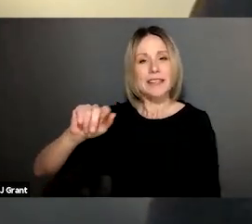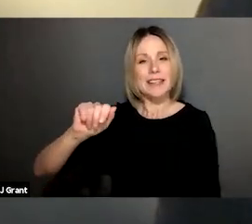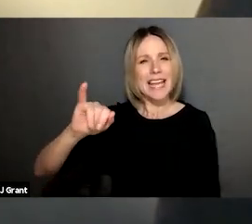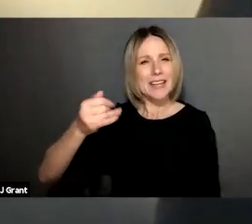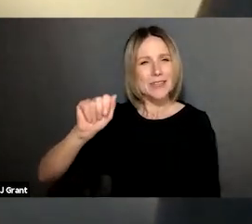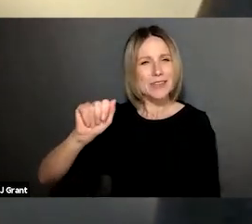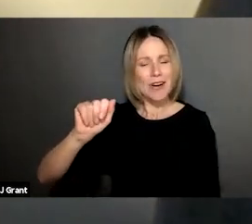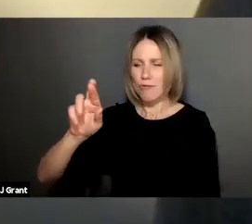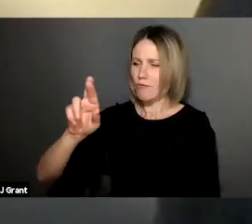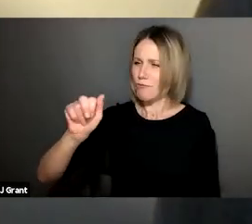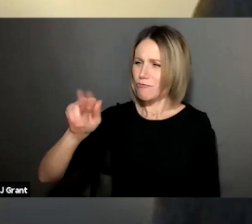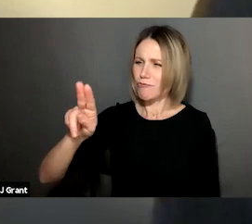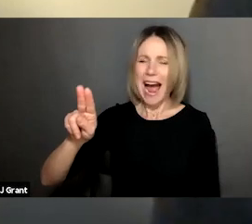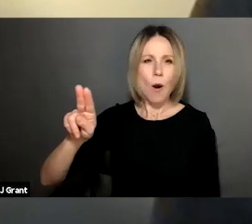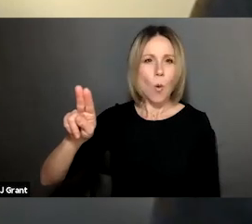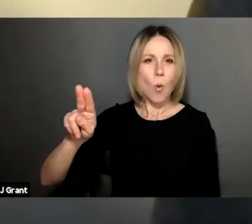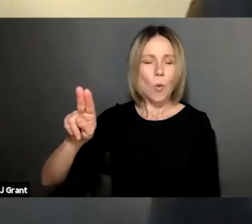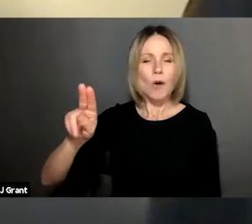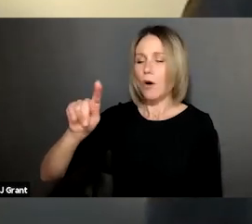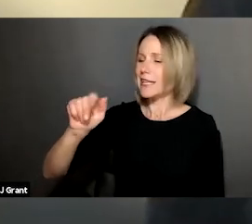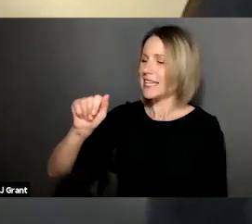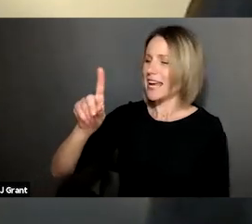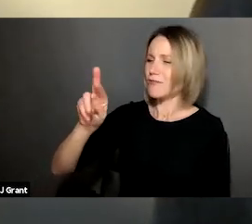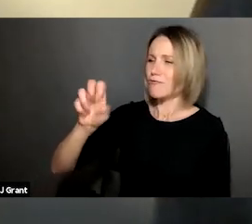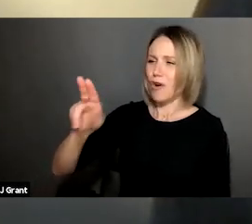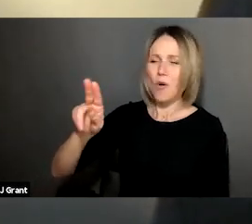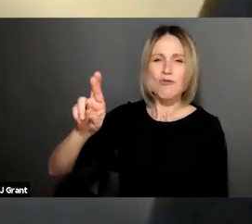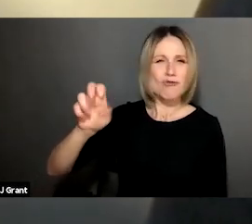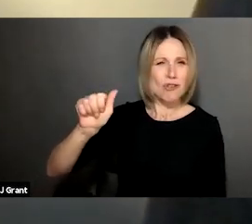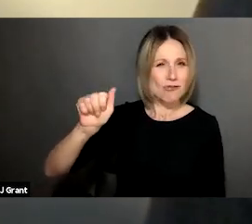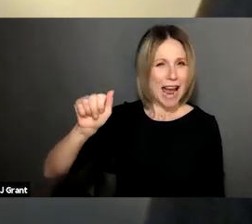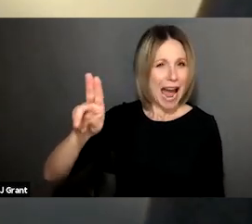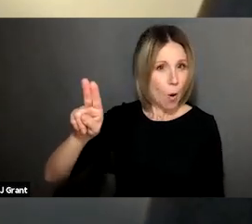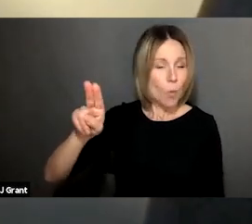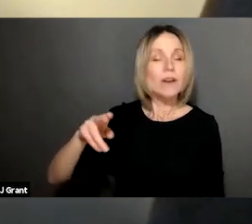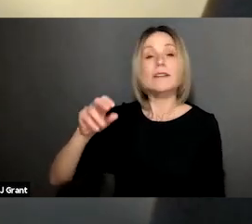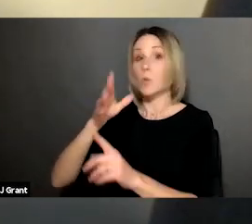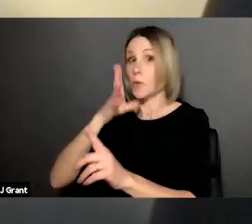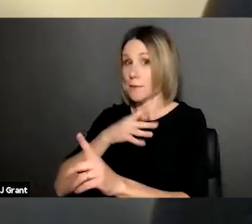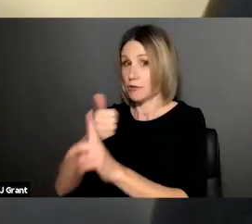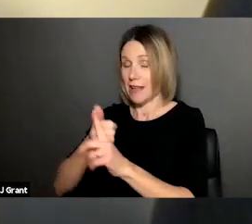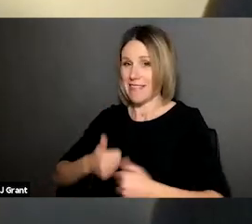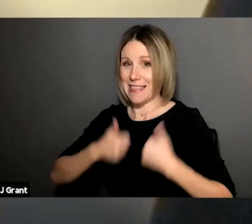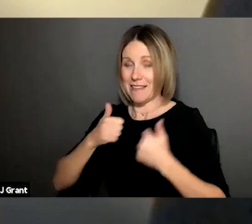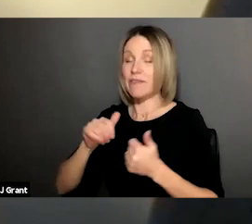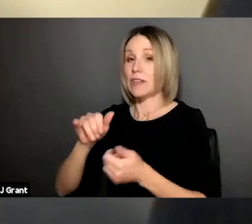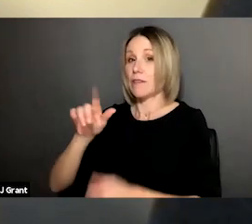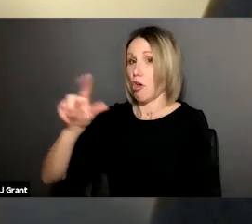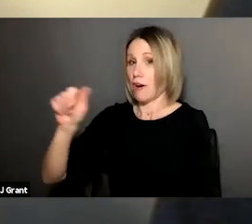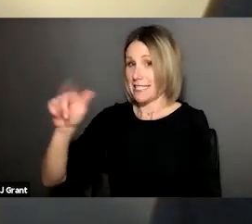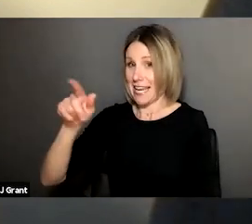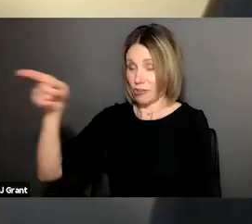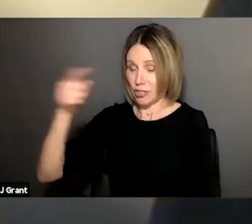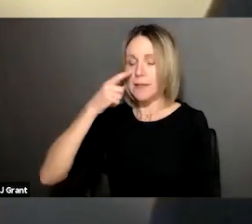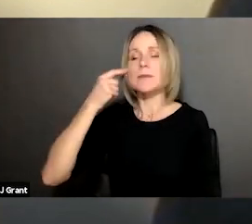fellow restaurant critic, is working not in New York, but she lives in Los Angeles and covers the state from